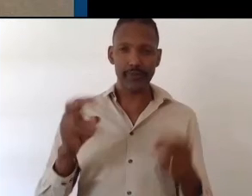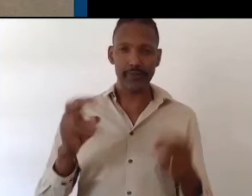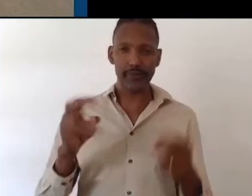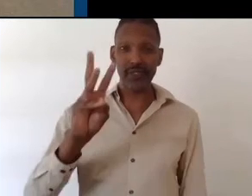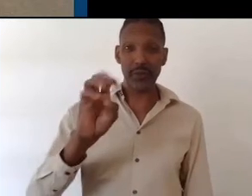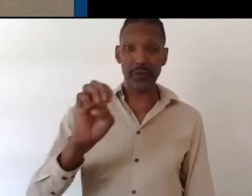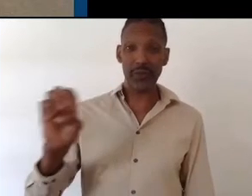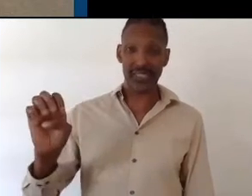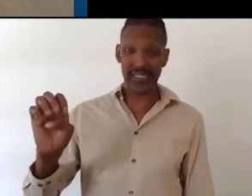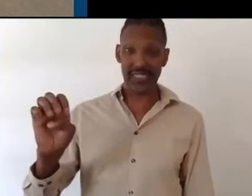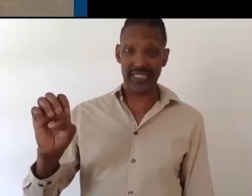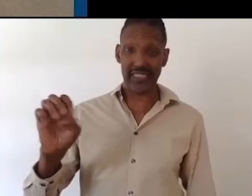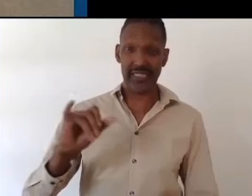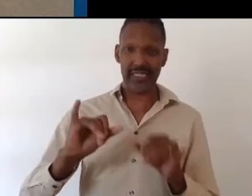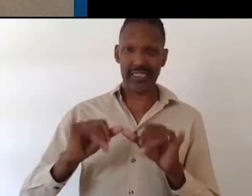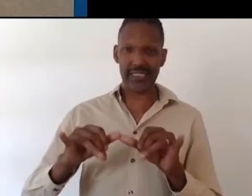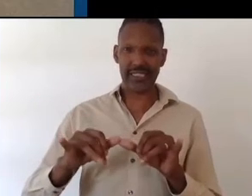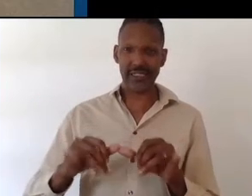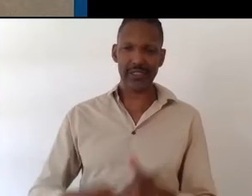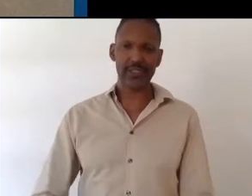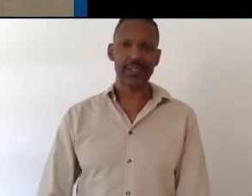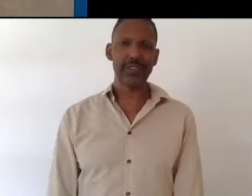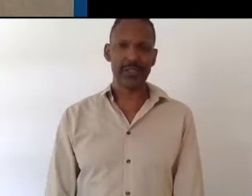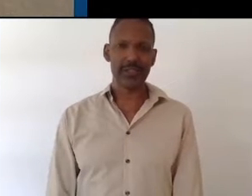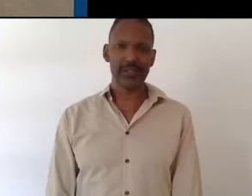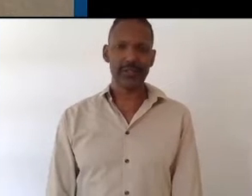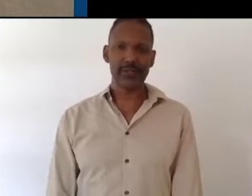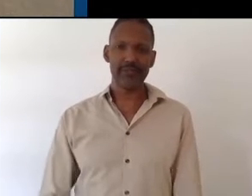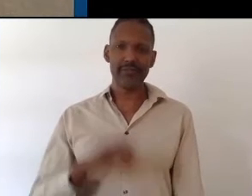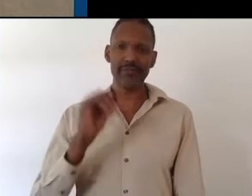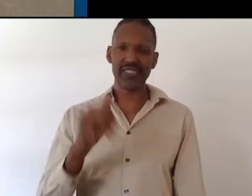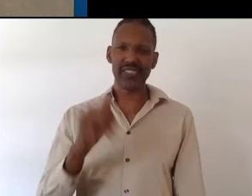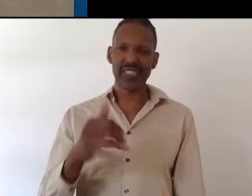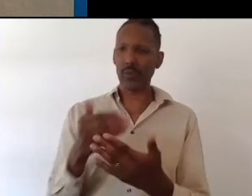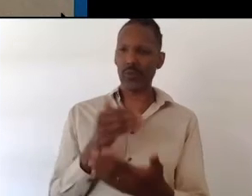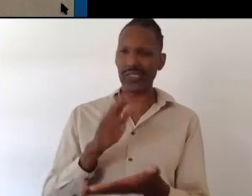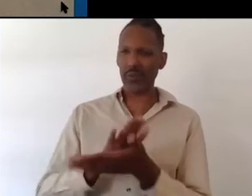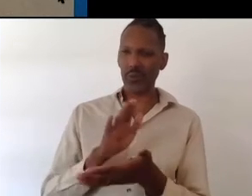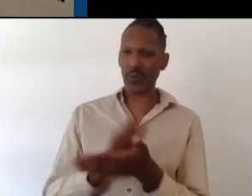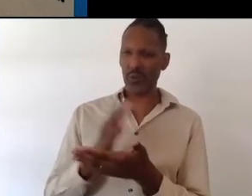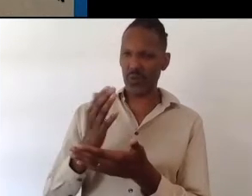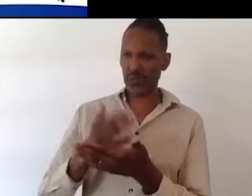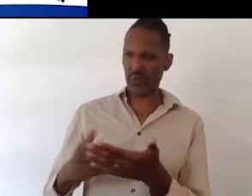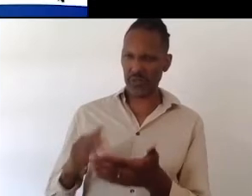as Elementary curriculum published by the Museum of Science in Boston.